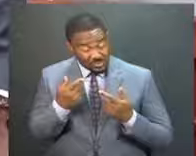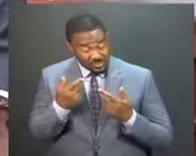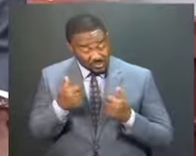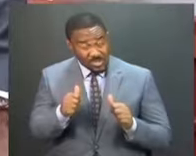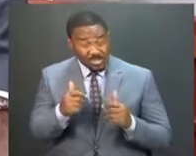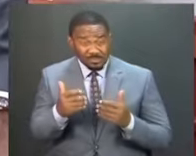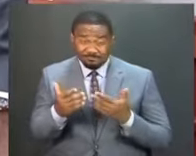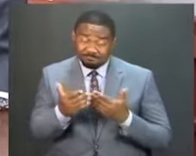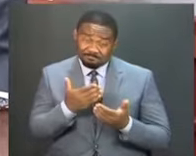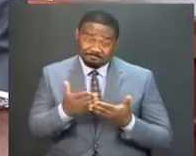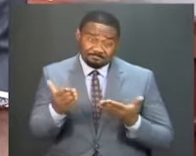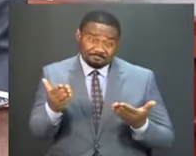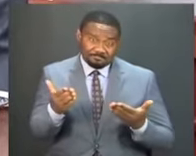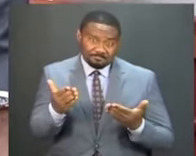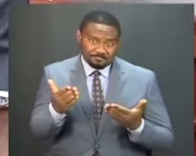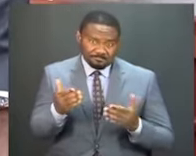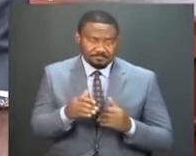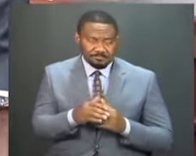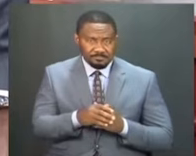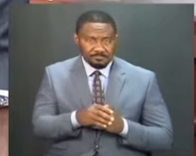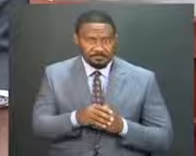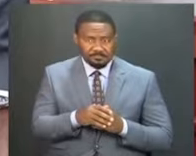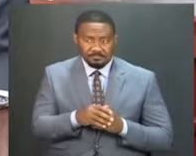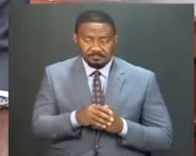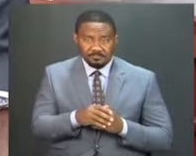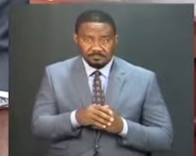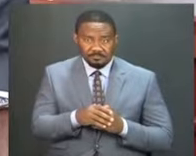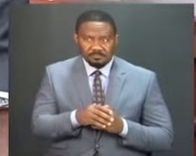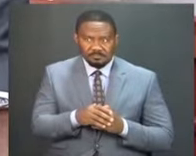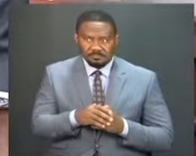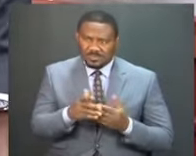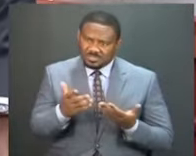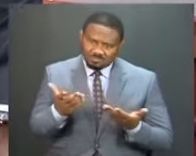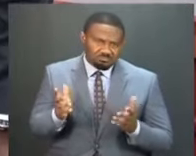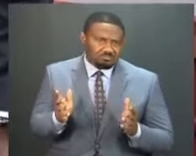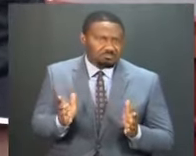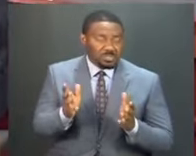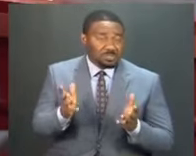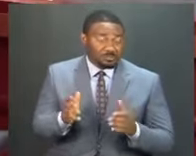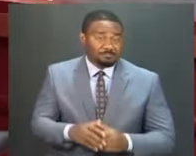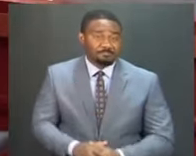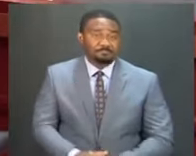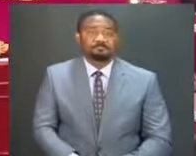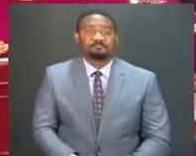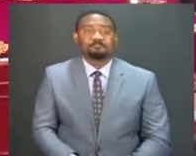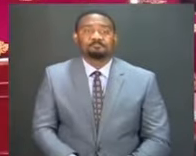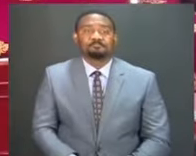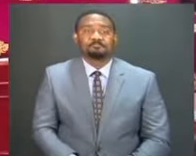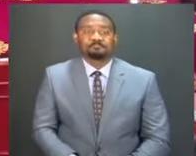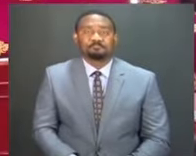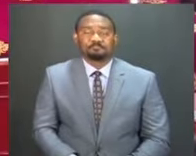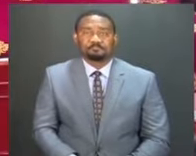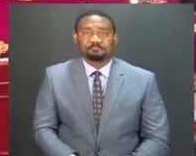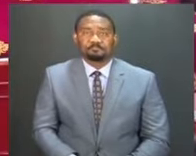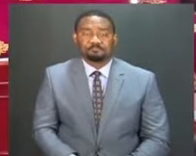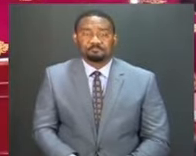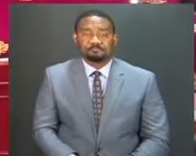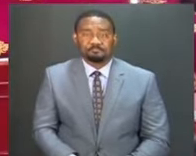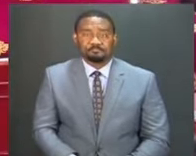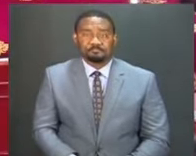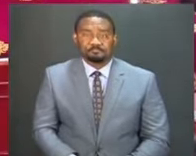possible to enforce compliance to our standing orders. Yes, Majority Leader.